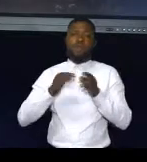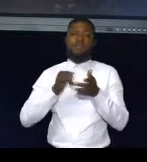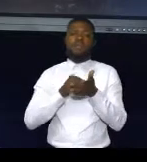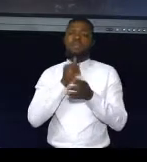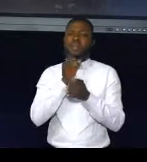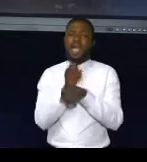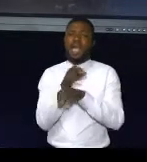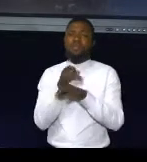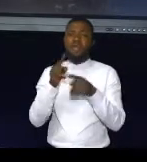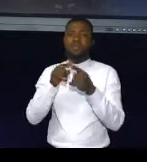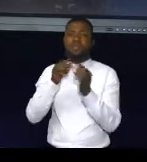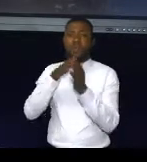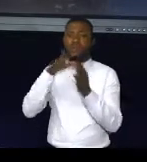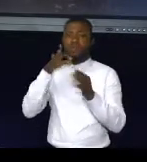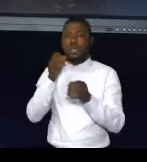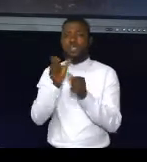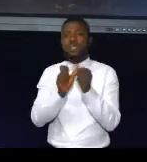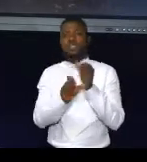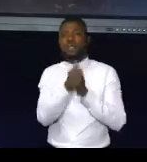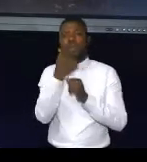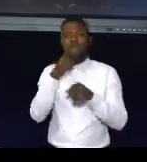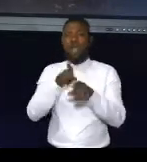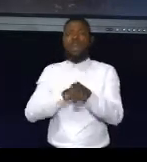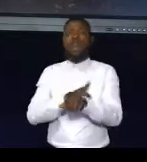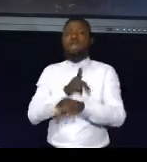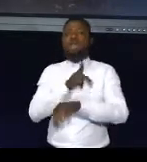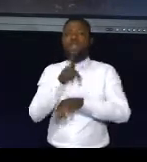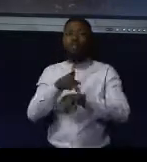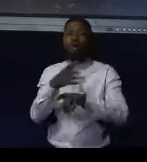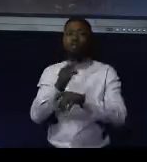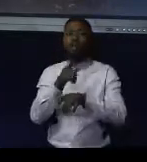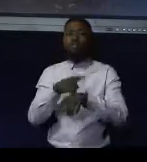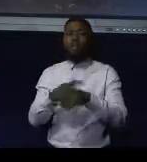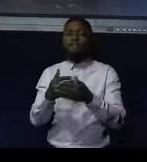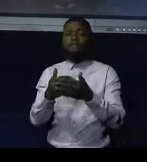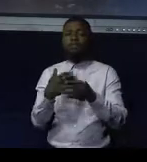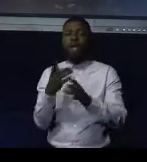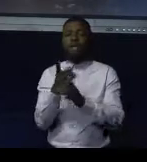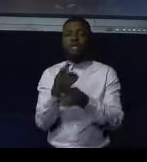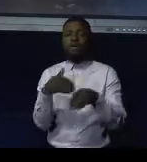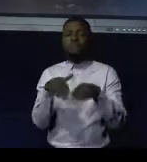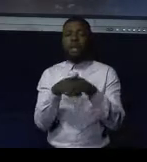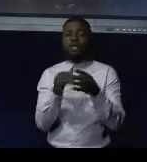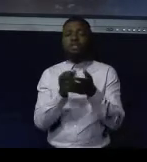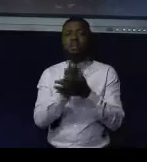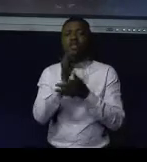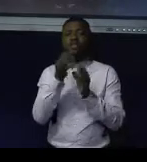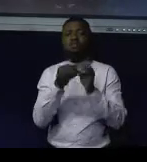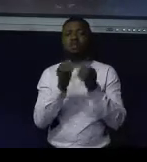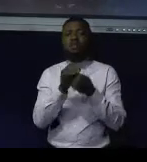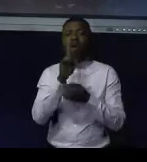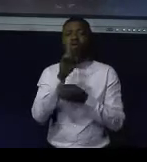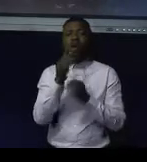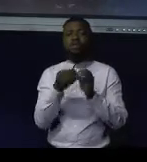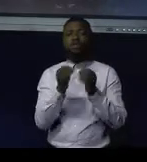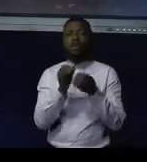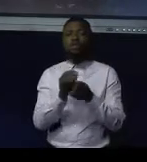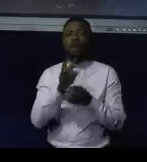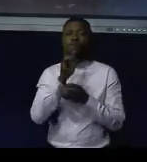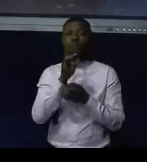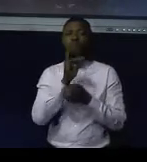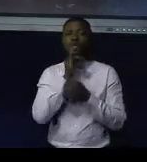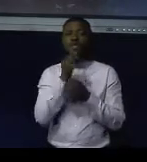to study each other for a long period of time before getting married. That's the number 1. Number 2